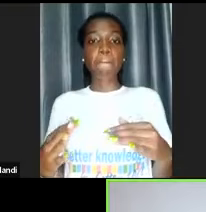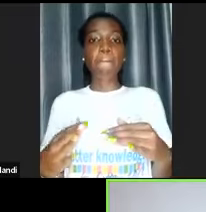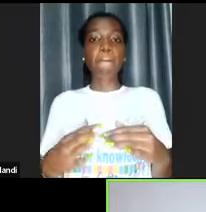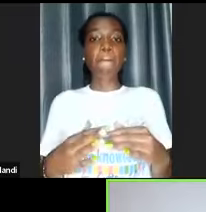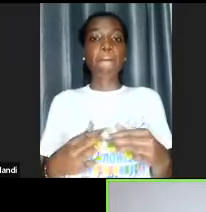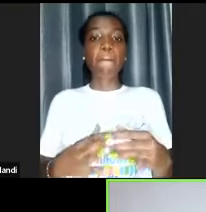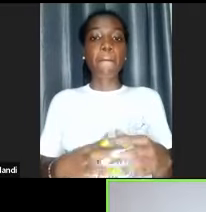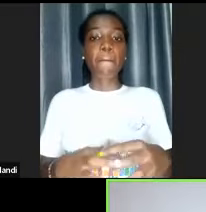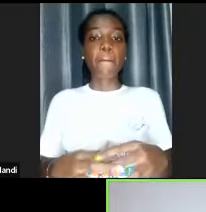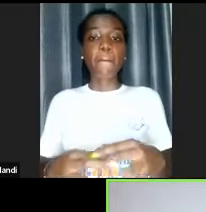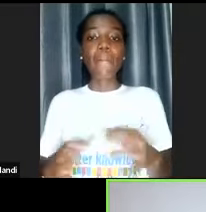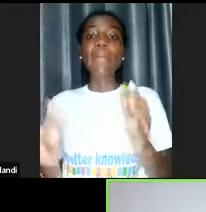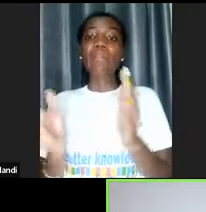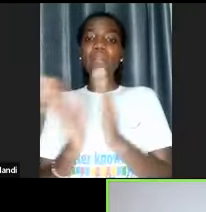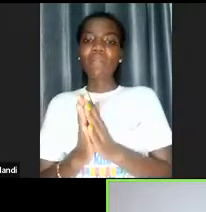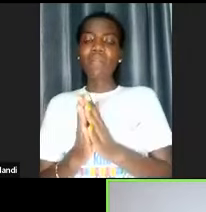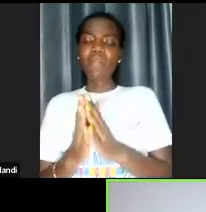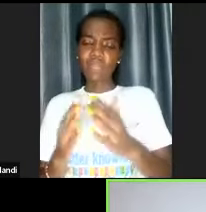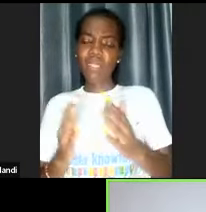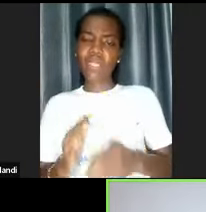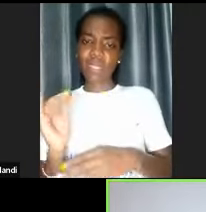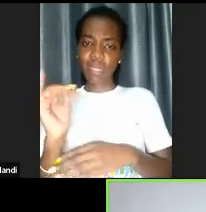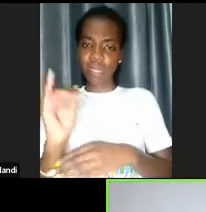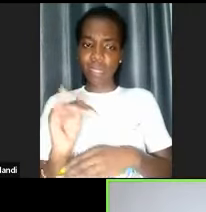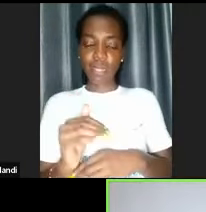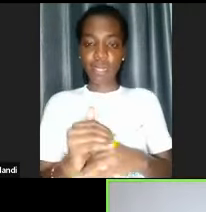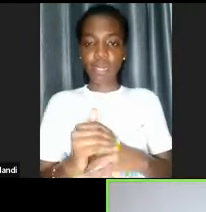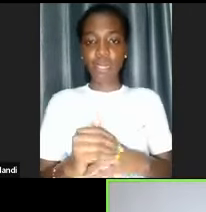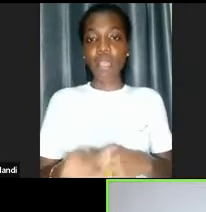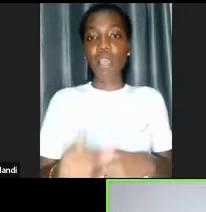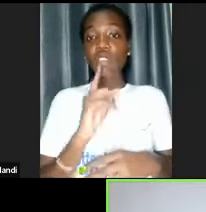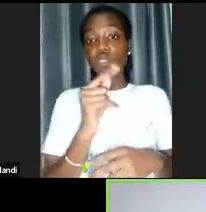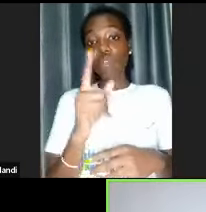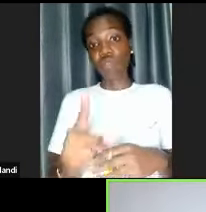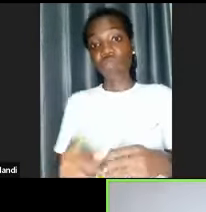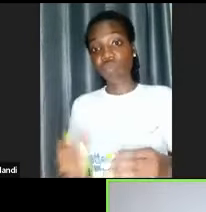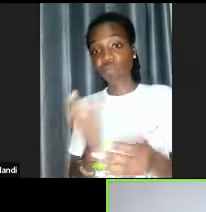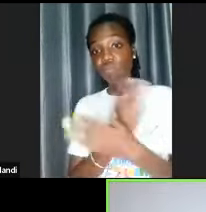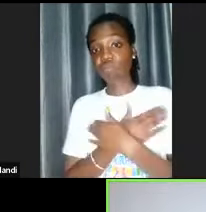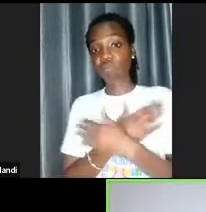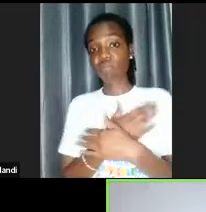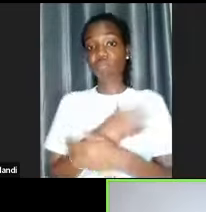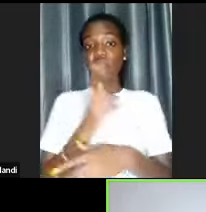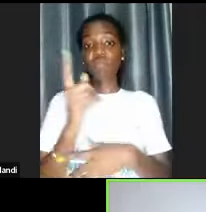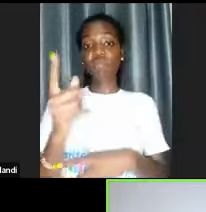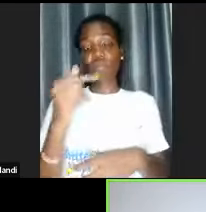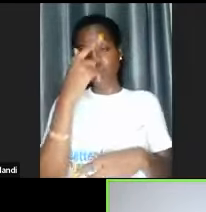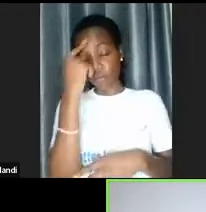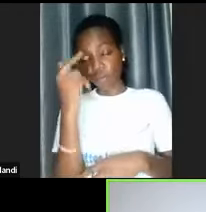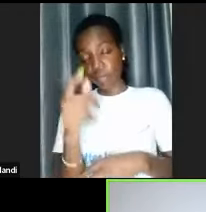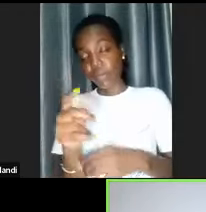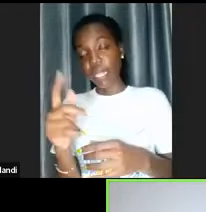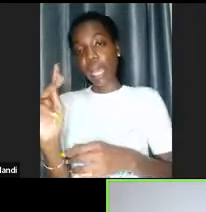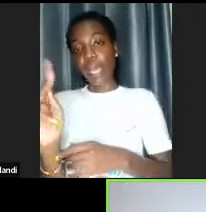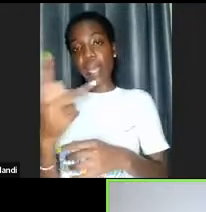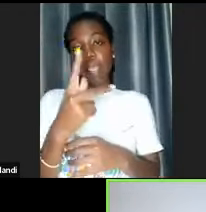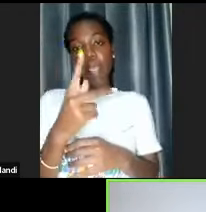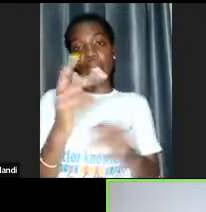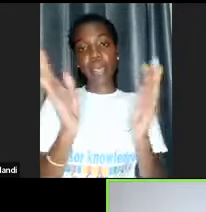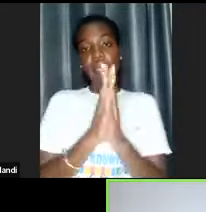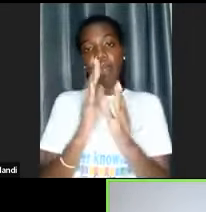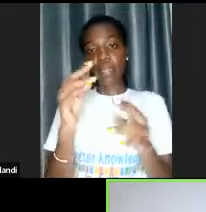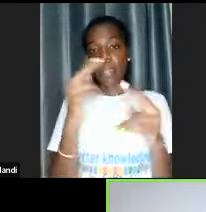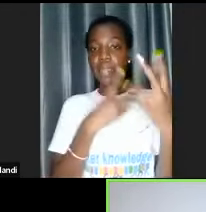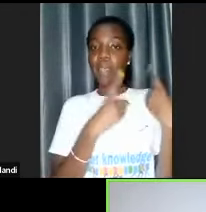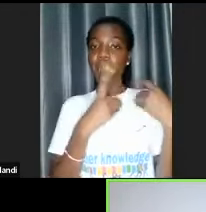somebody's asking your cost. Please get in touch with Gabriel to discuss the costs, because in Kenya, and it depends on the needs. Sometimes